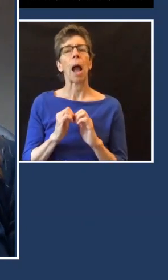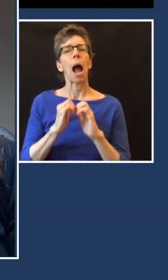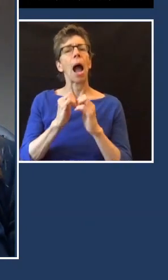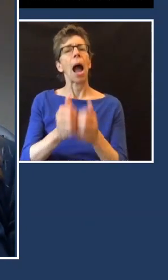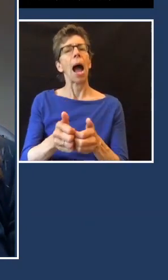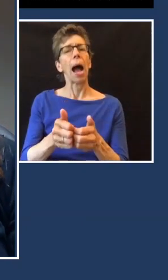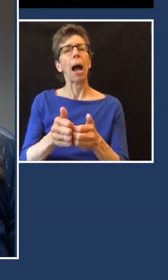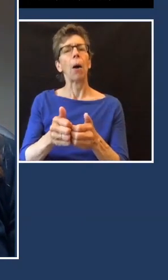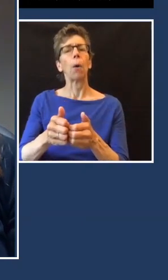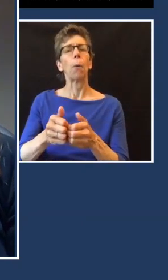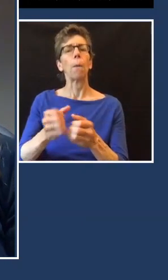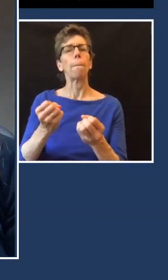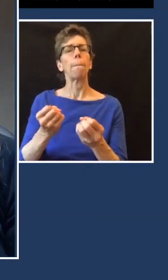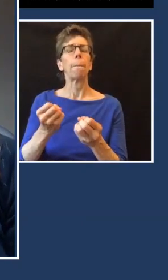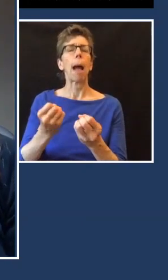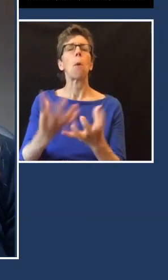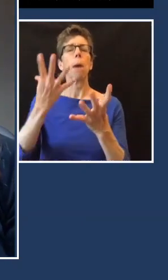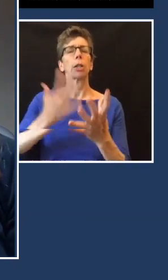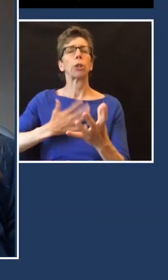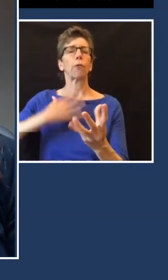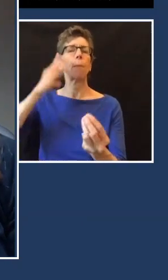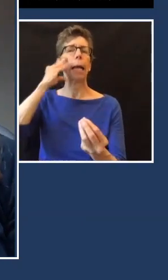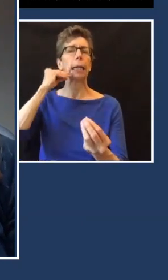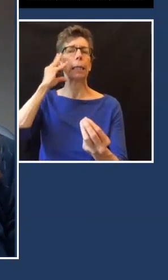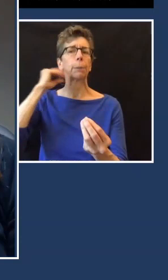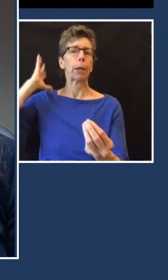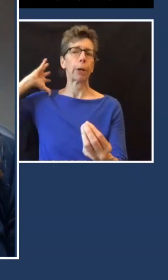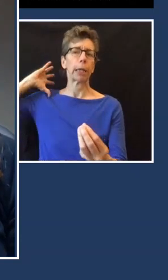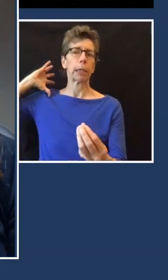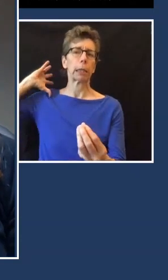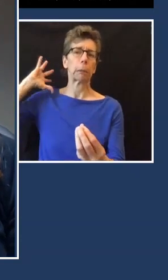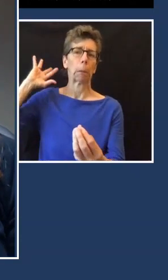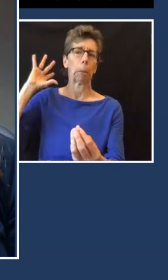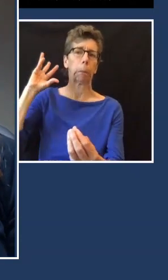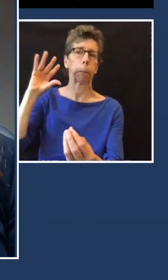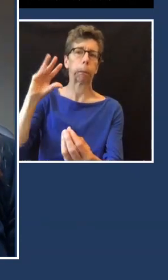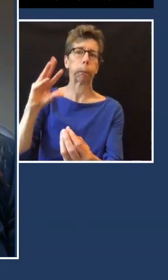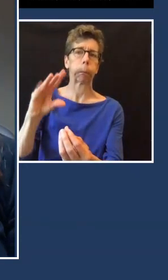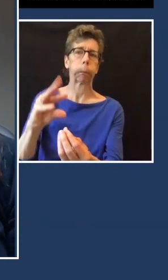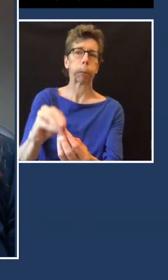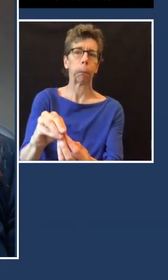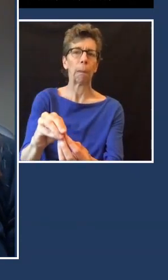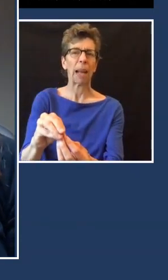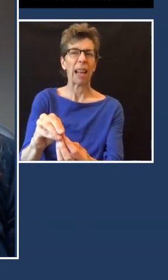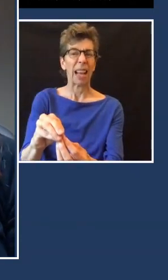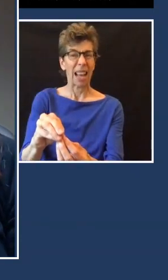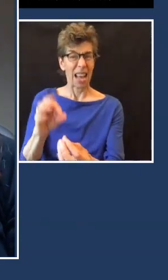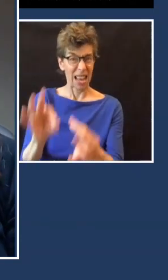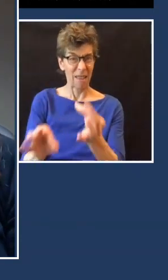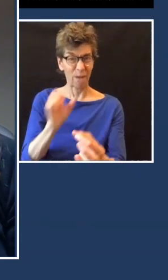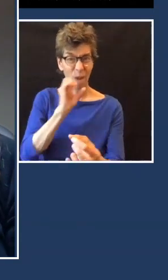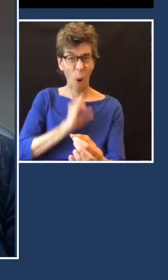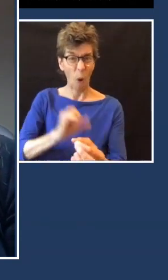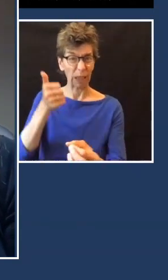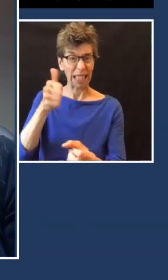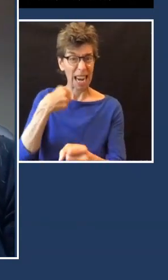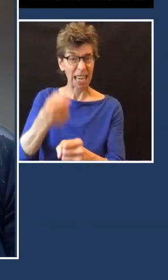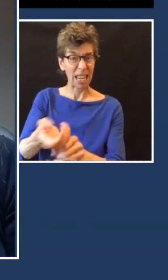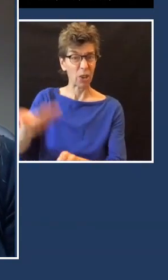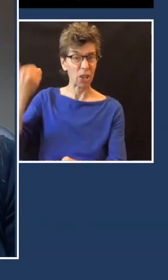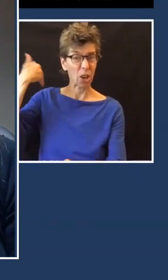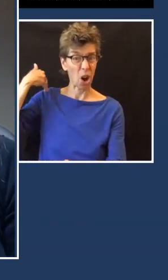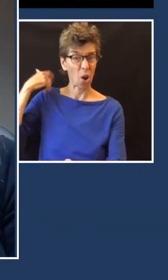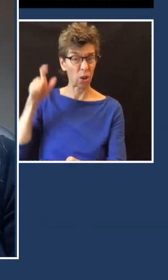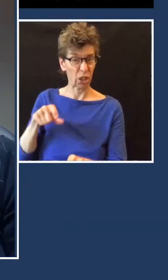my experience? What if I had a job over 10 years ago? Would you suggest that I include this on my profile?